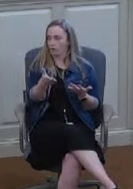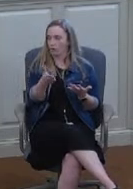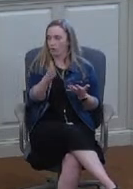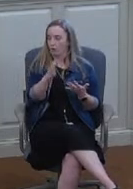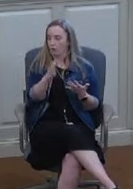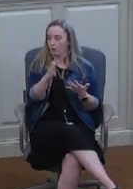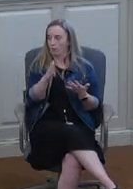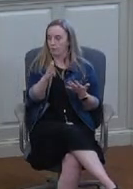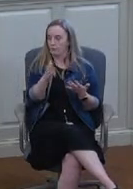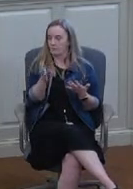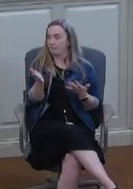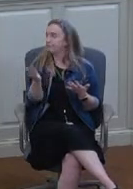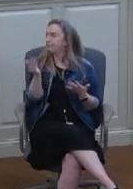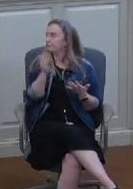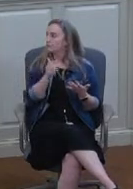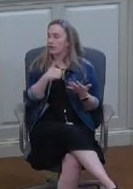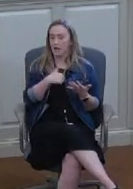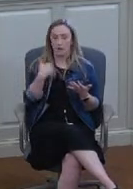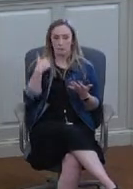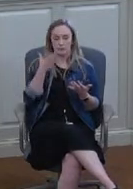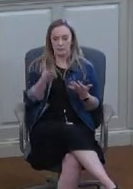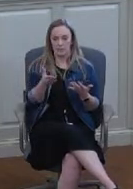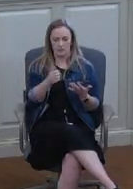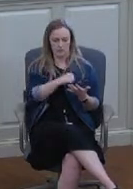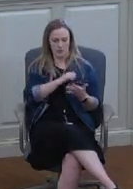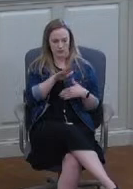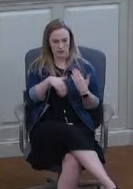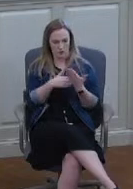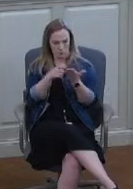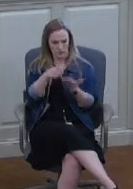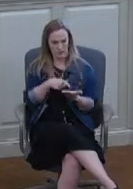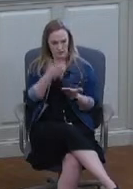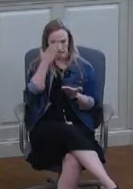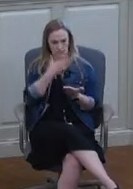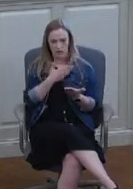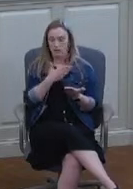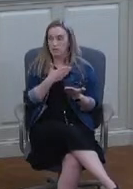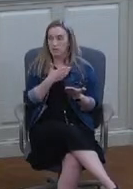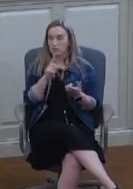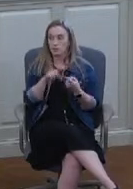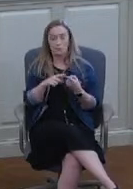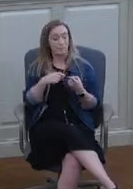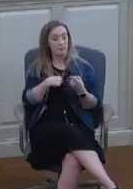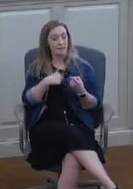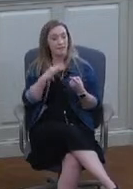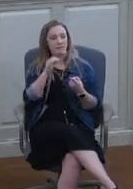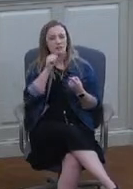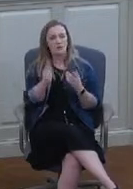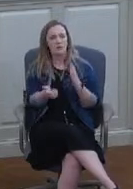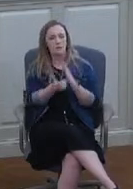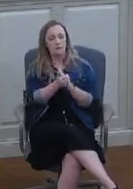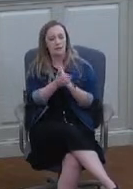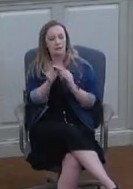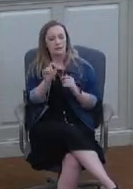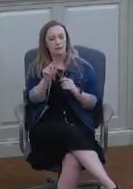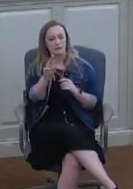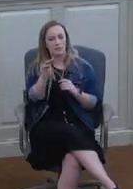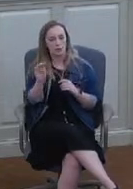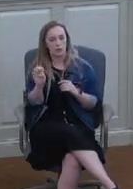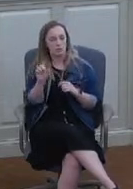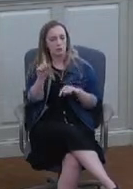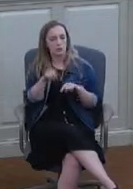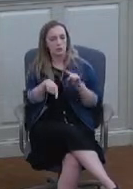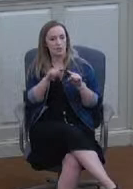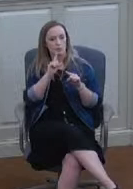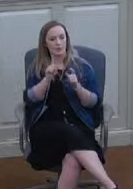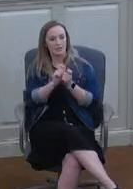also Very thorough. reviewed. Well, It's all right here in front of us. to me, it comes down, if you don't amend the FLUM, then you can't really do the